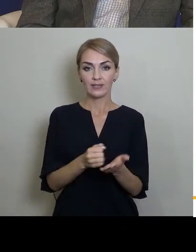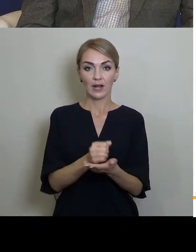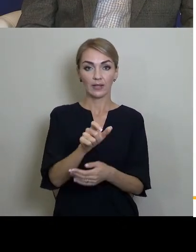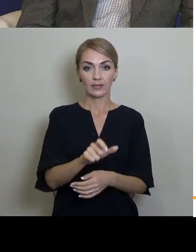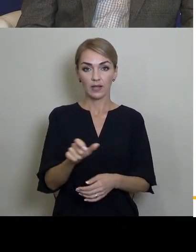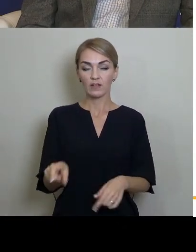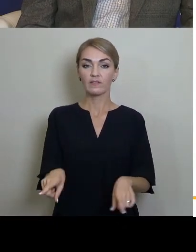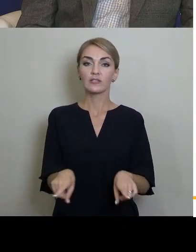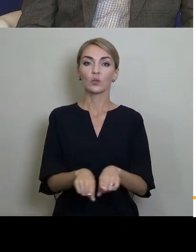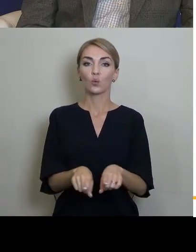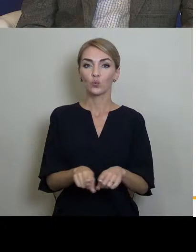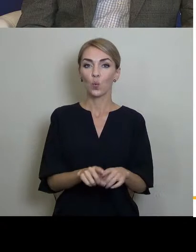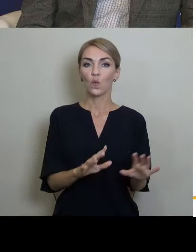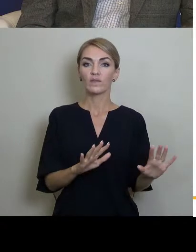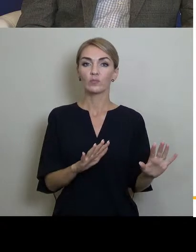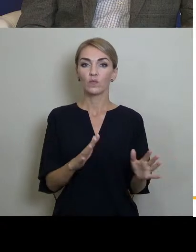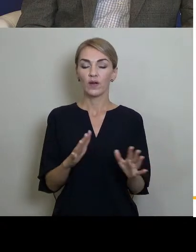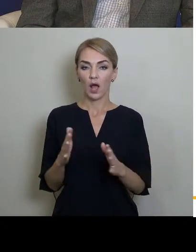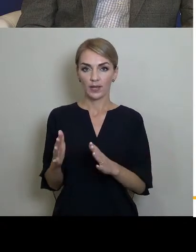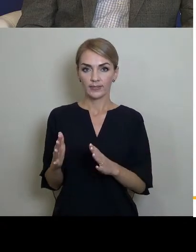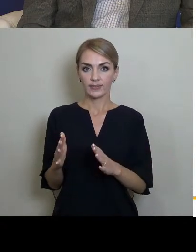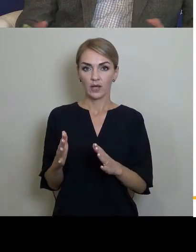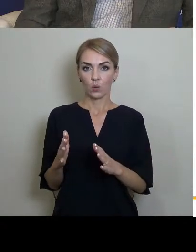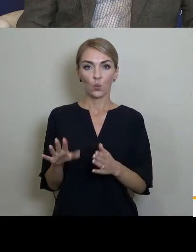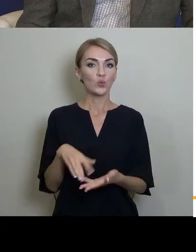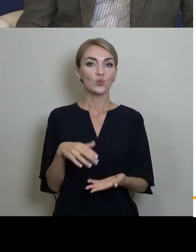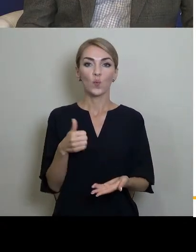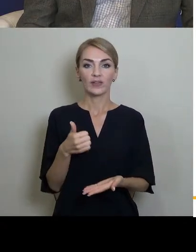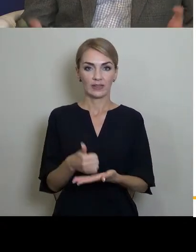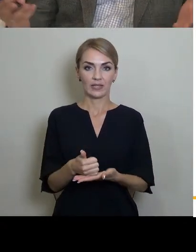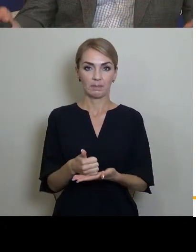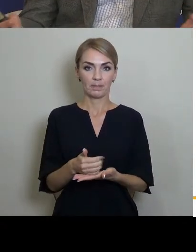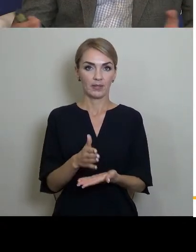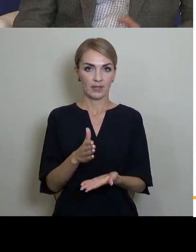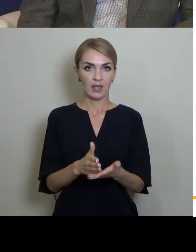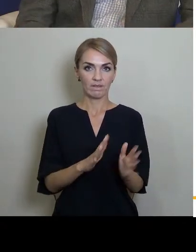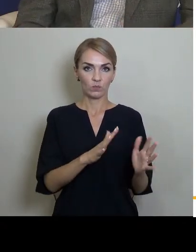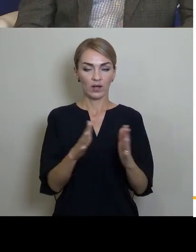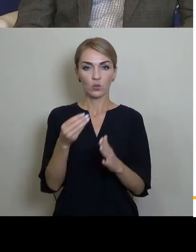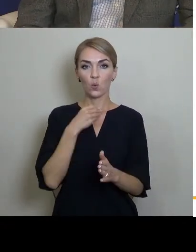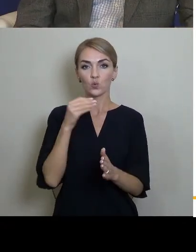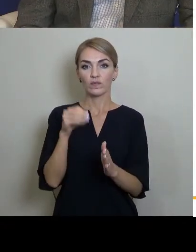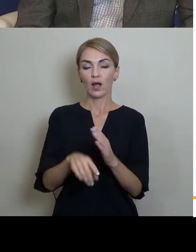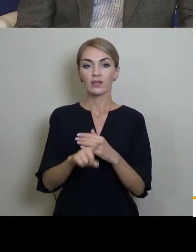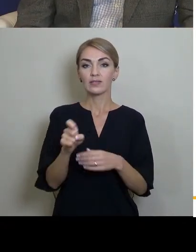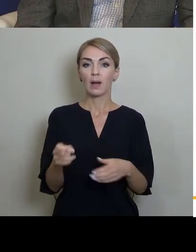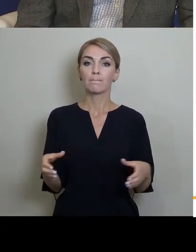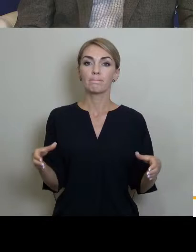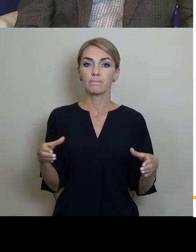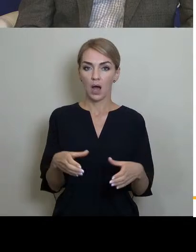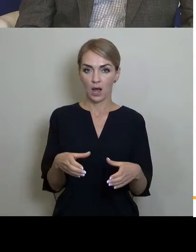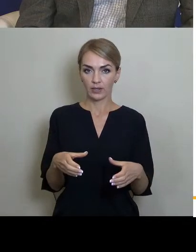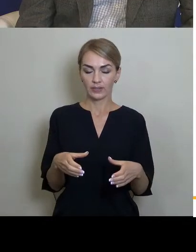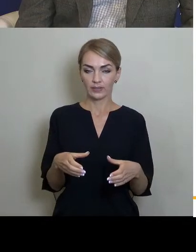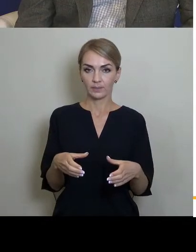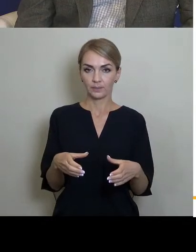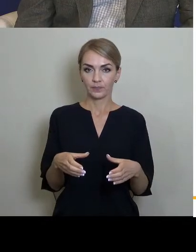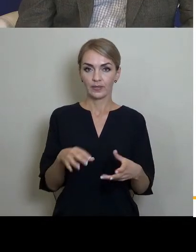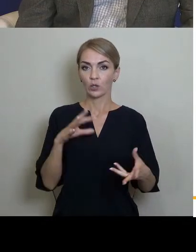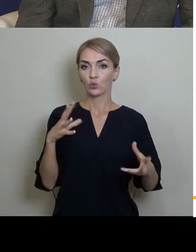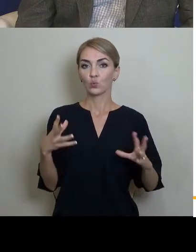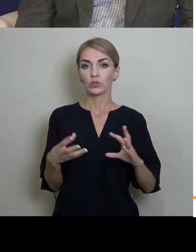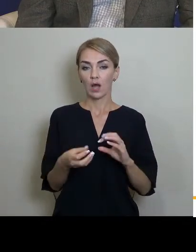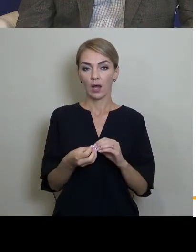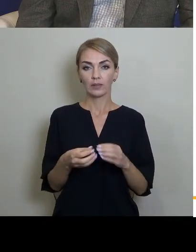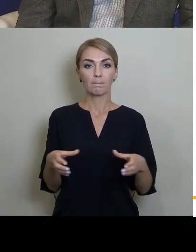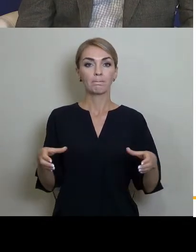the candidate, anyways, there is, and the most important here is voting for the